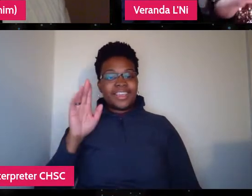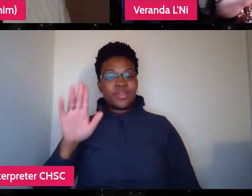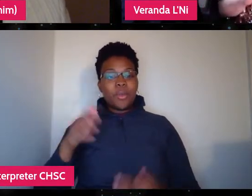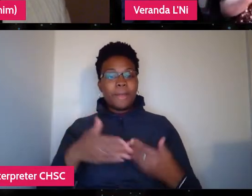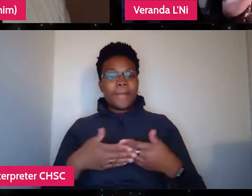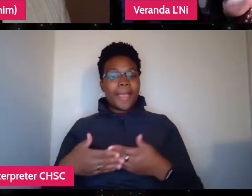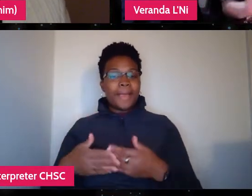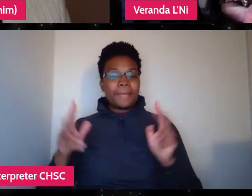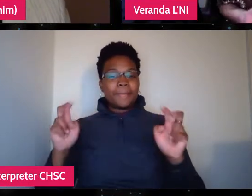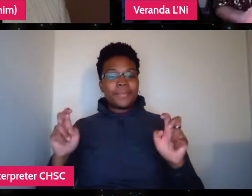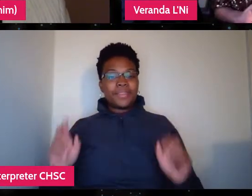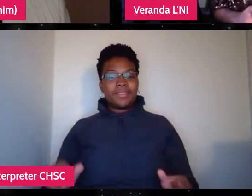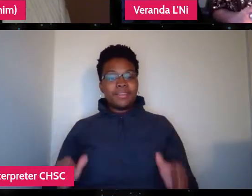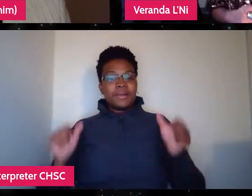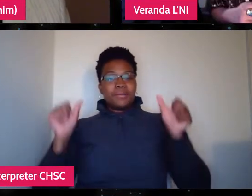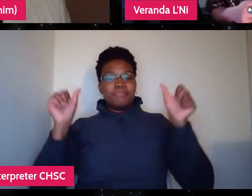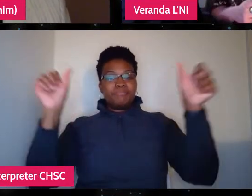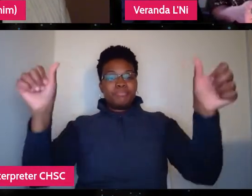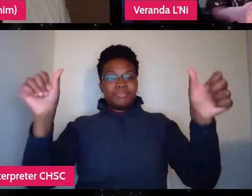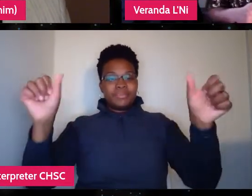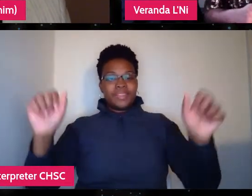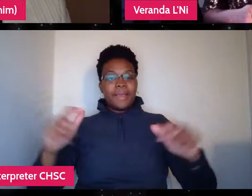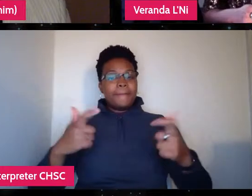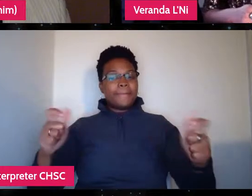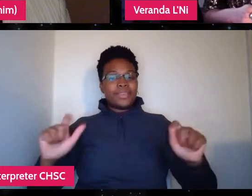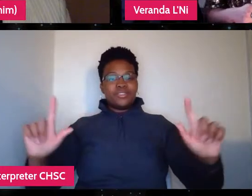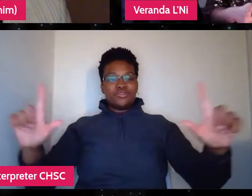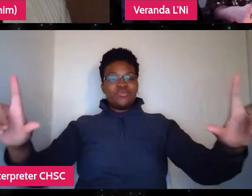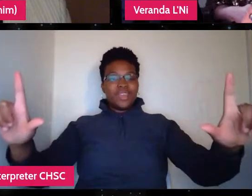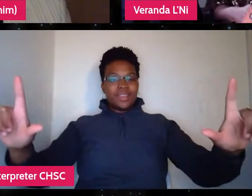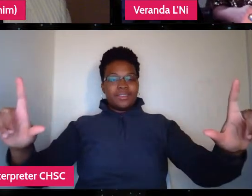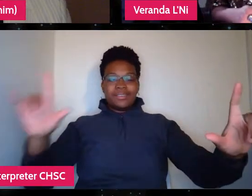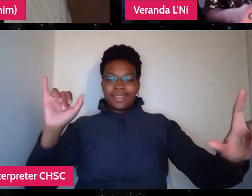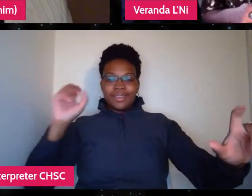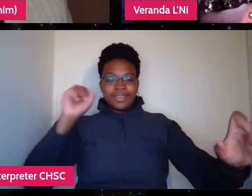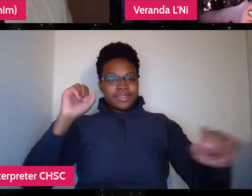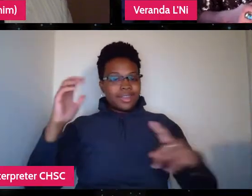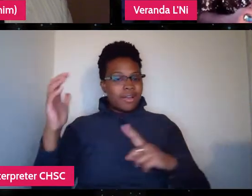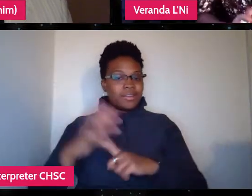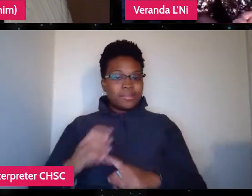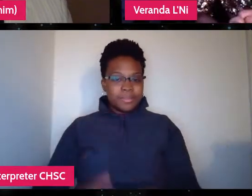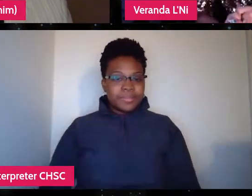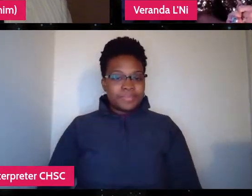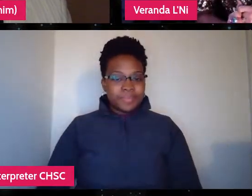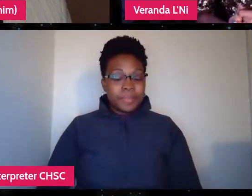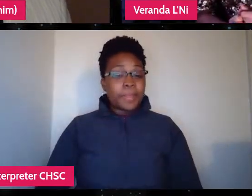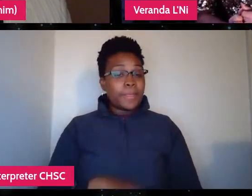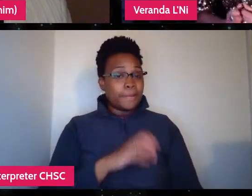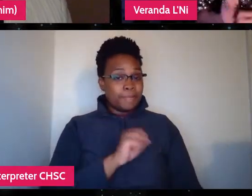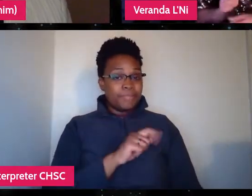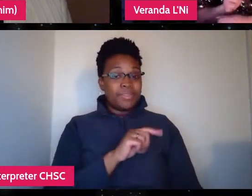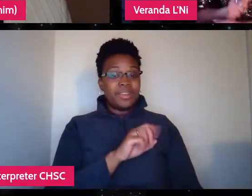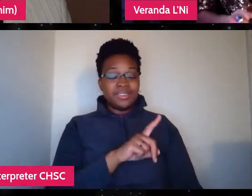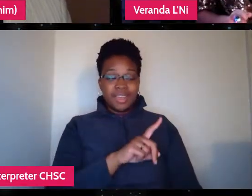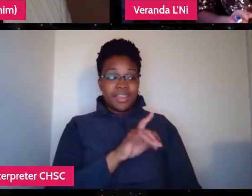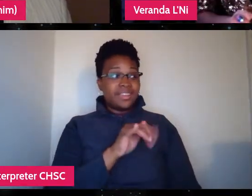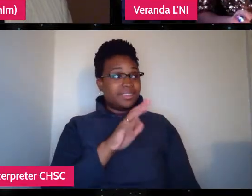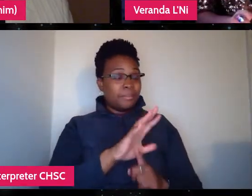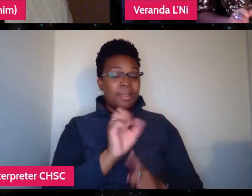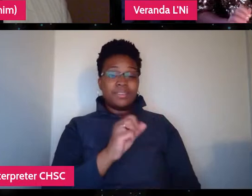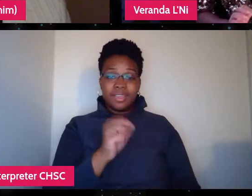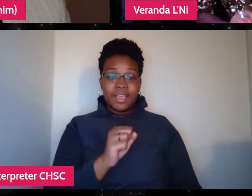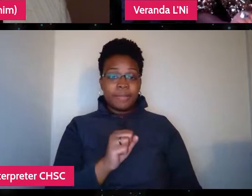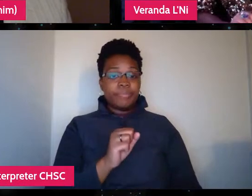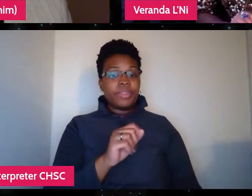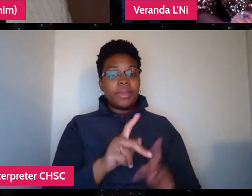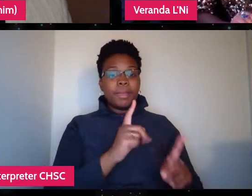screen is the ultimate. Oh my God. It's amazing. Yeah. And just having people come up and say that it